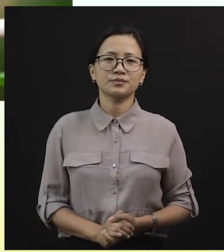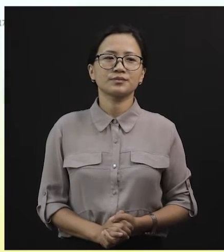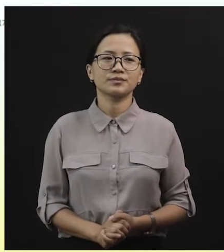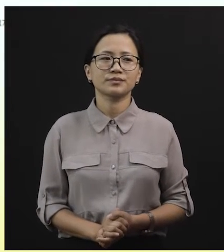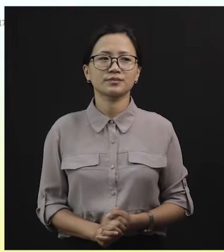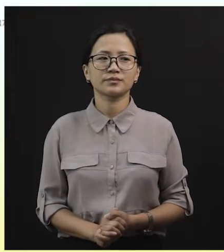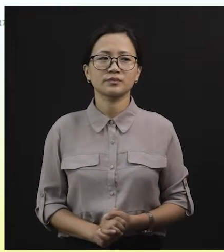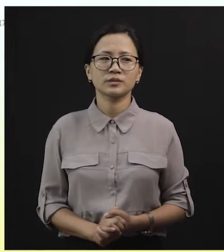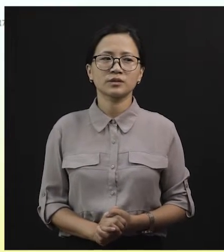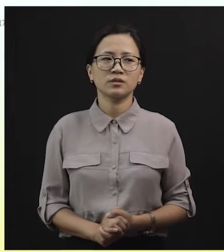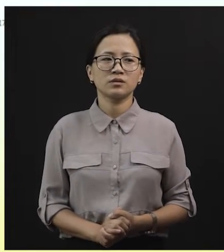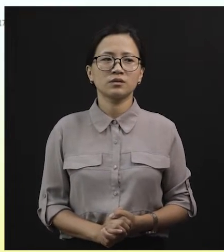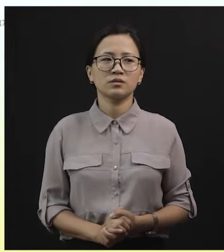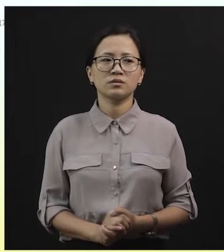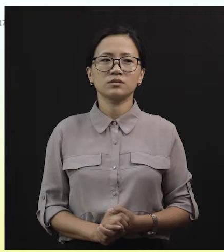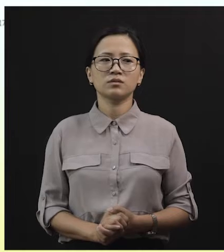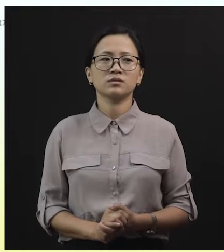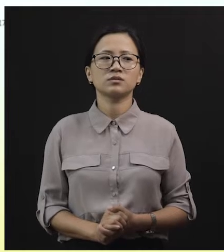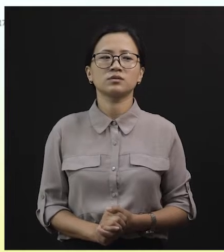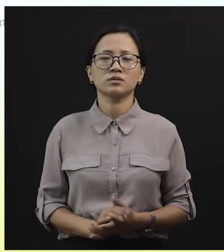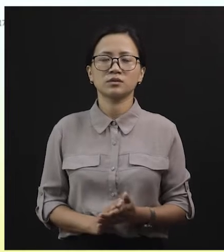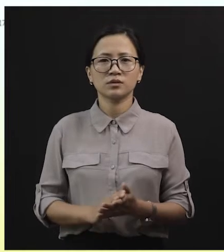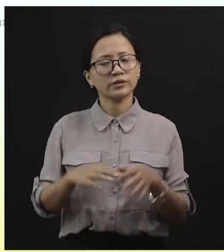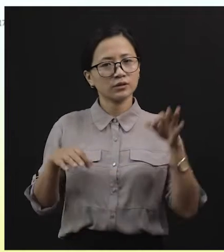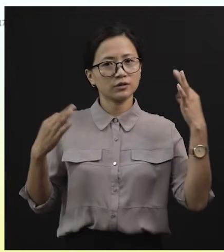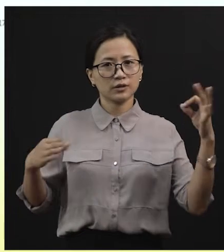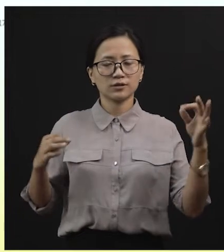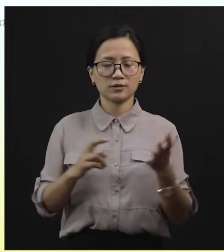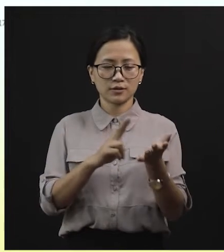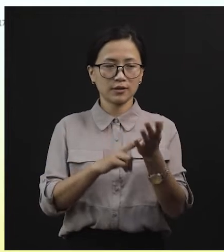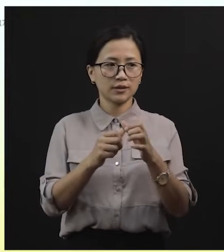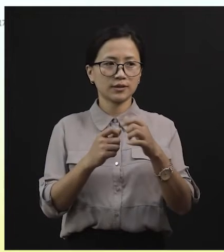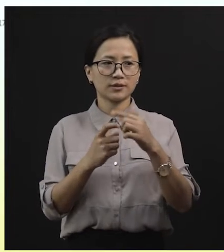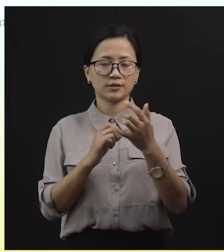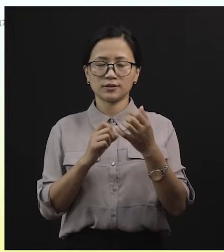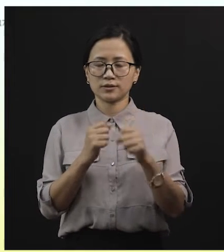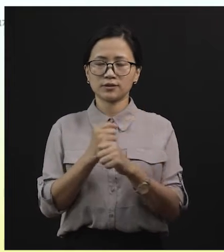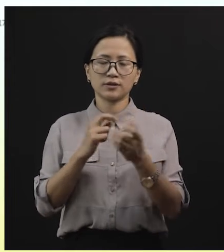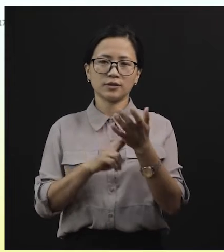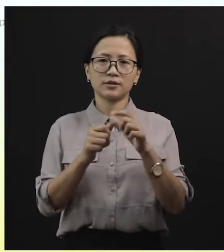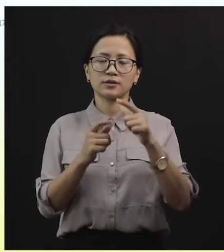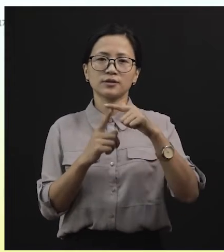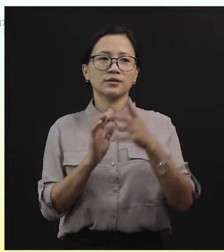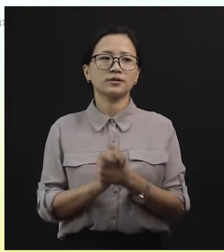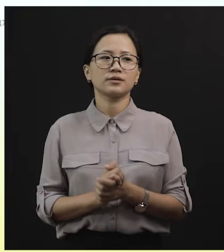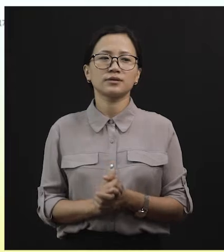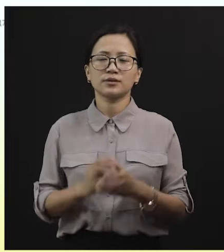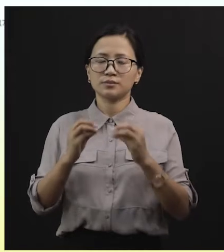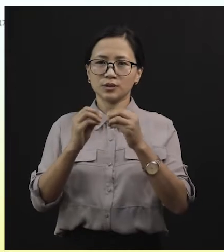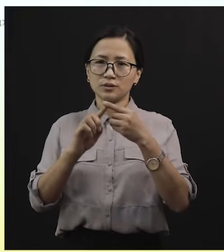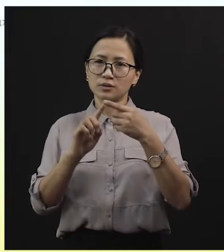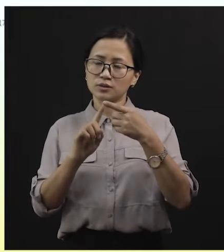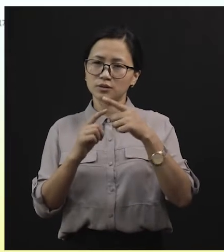okay? Now, nor dancing gnat, nor beetle fat, nor